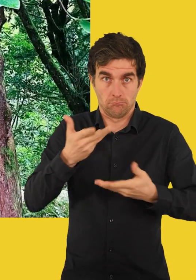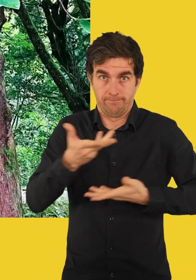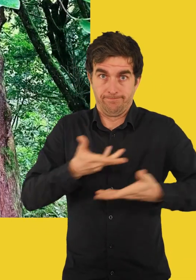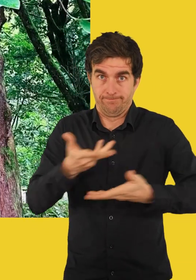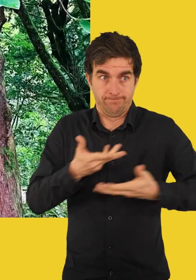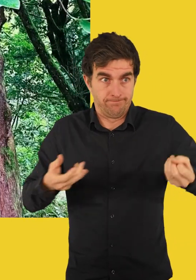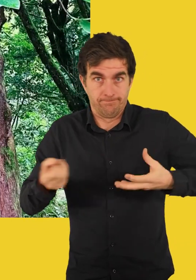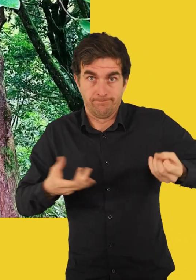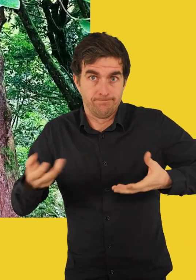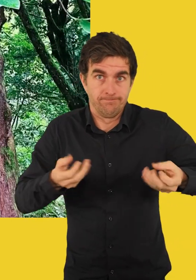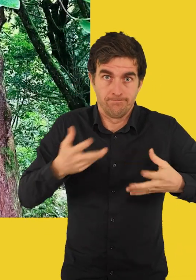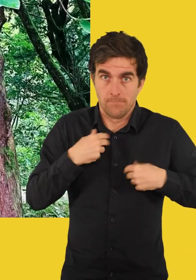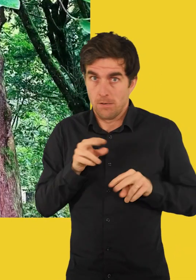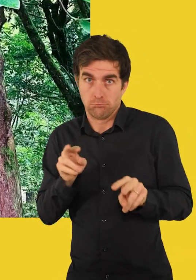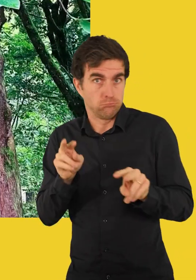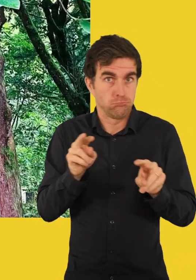meet.